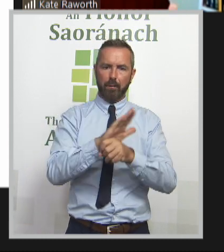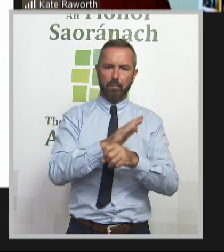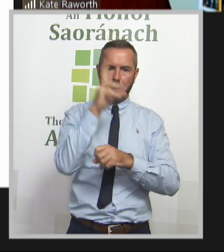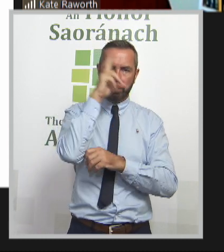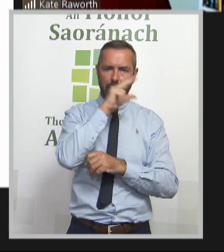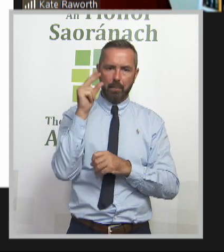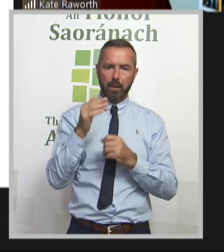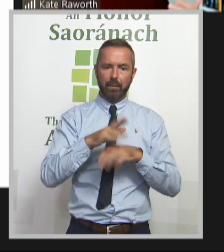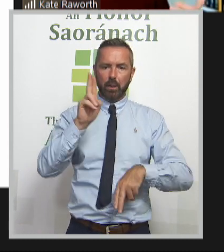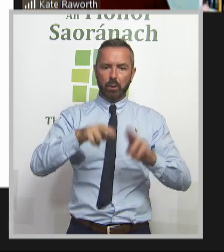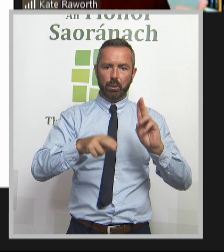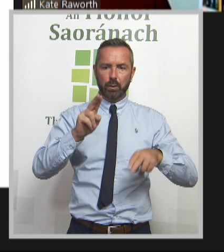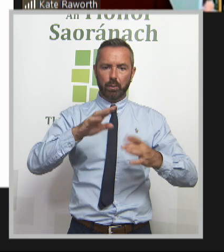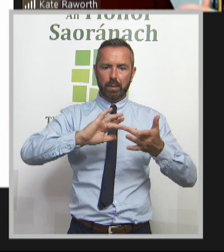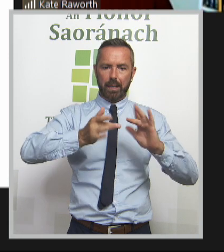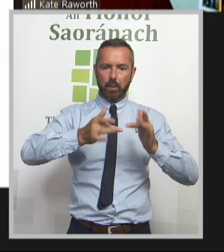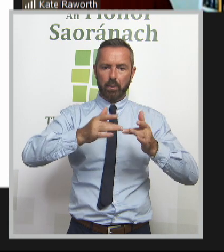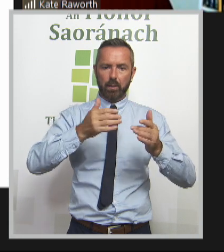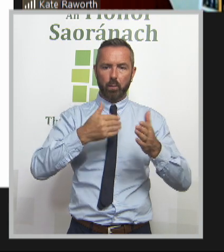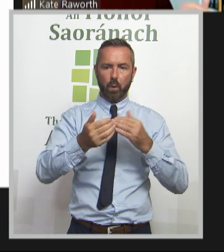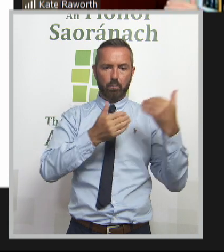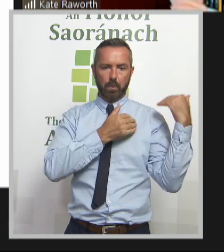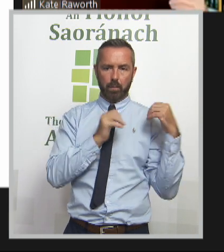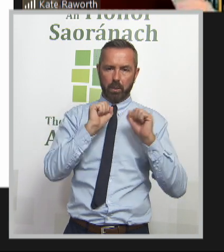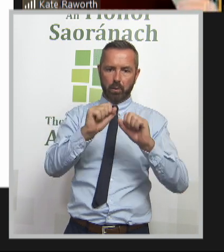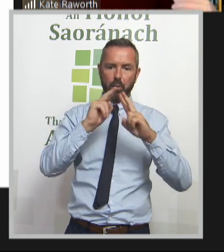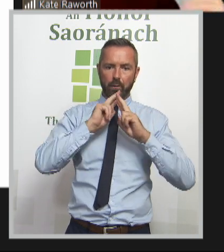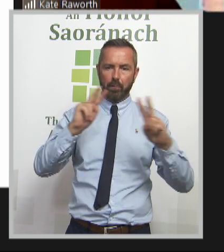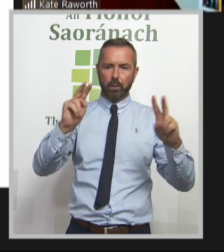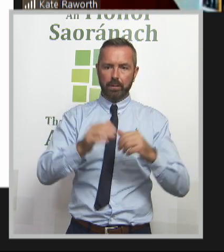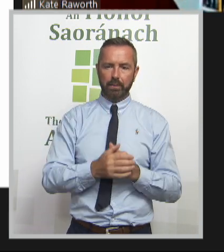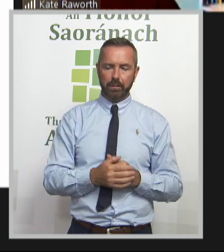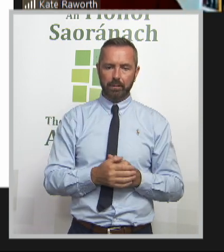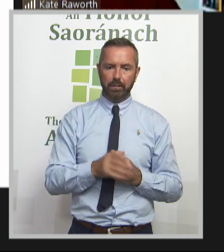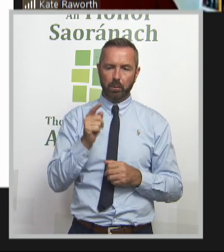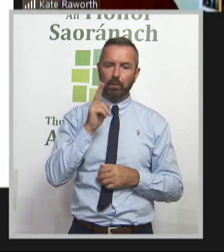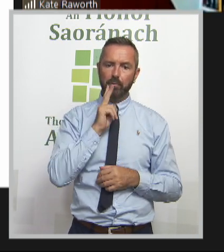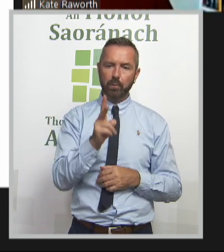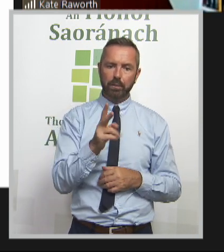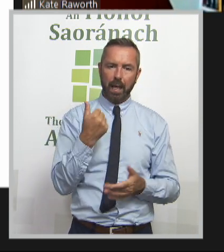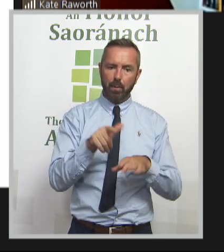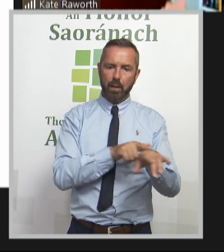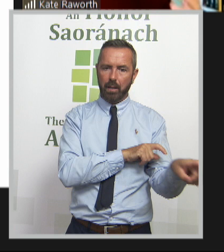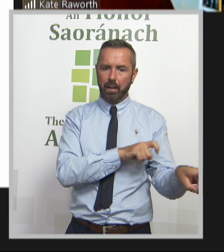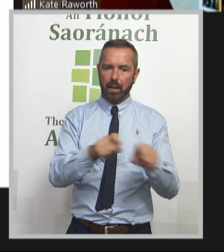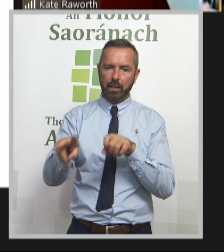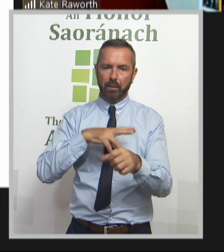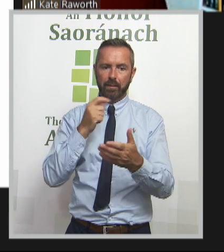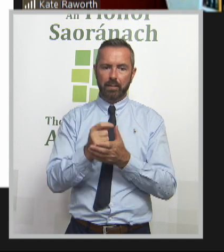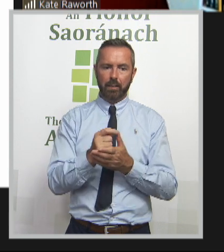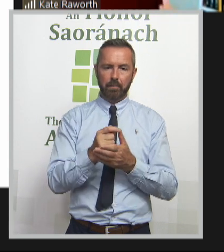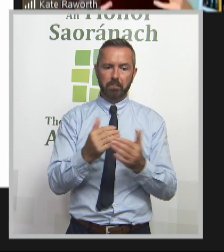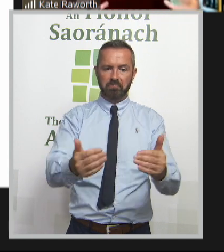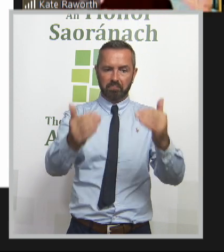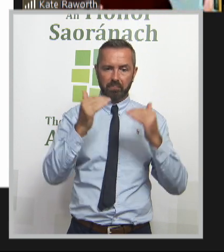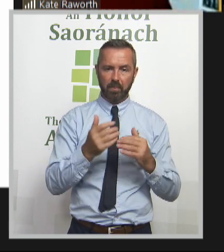a citizens' network. What will be the role of your voice, and how will it last over time? Let's move to governance.